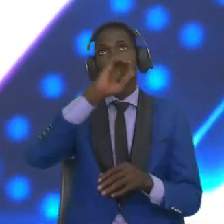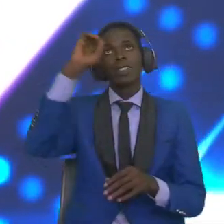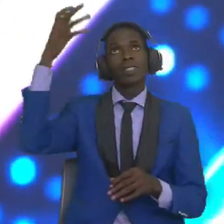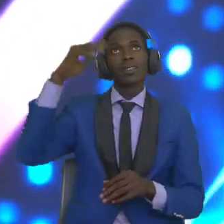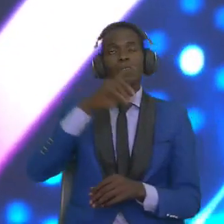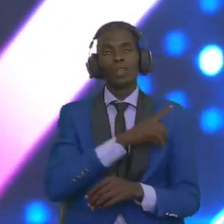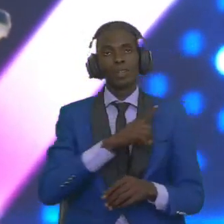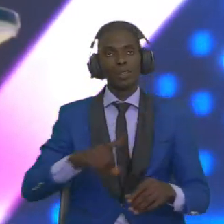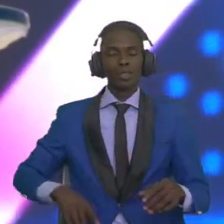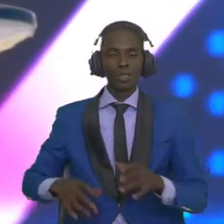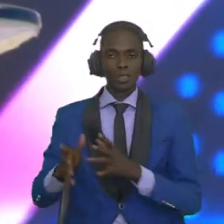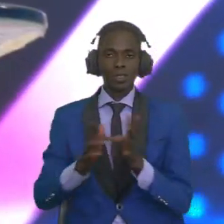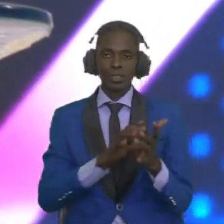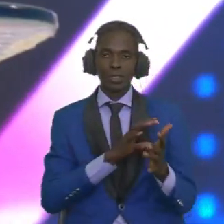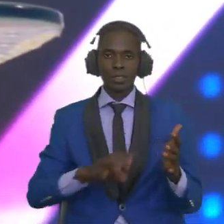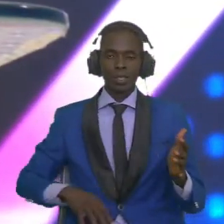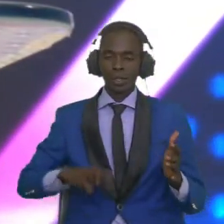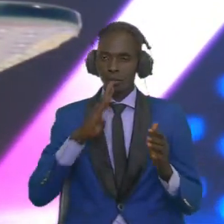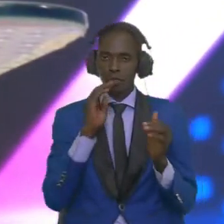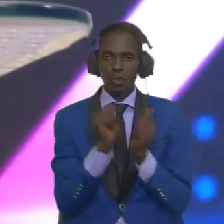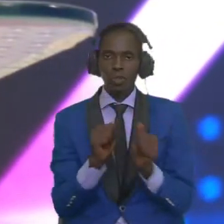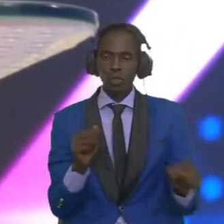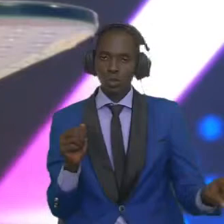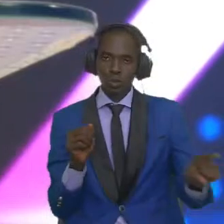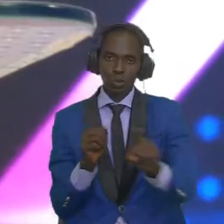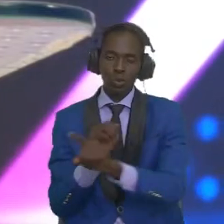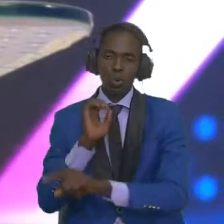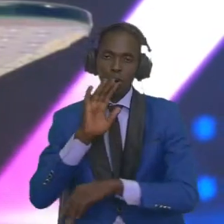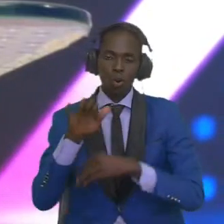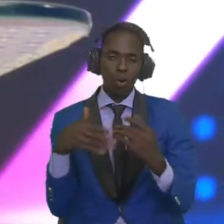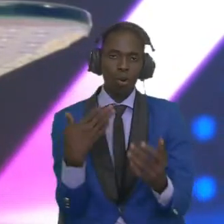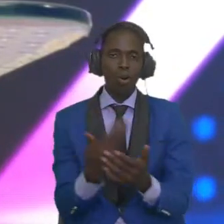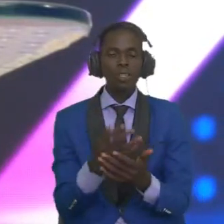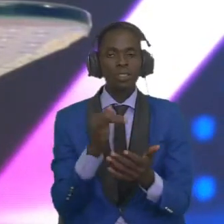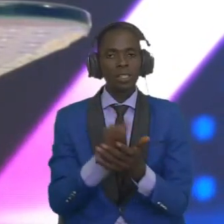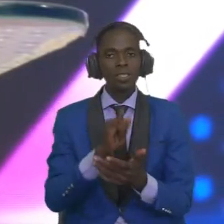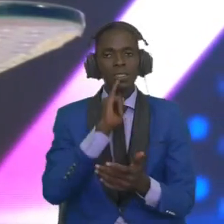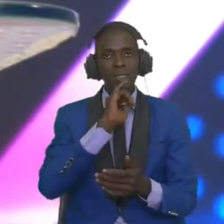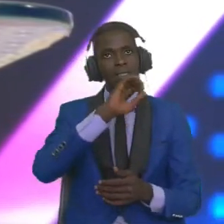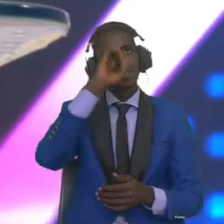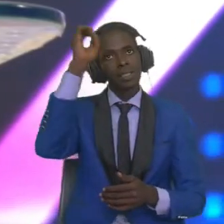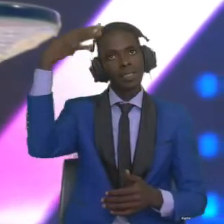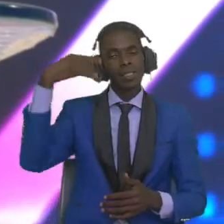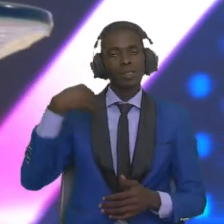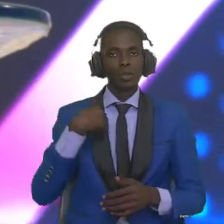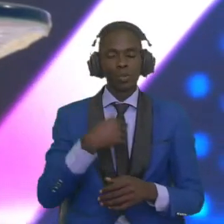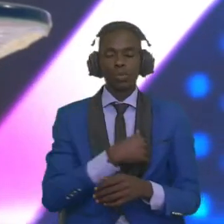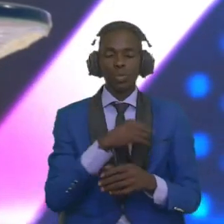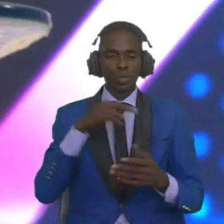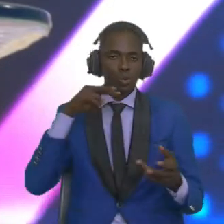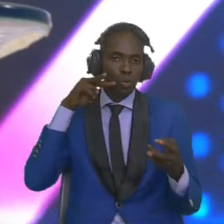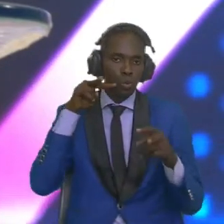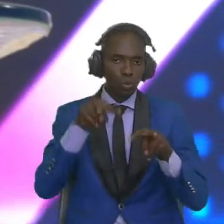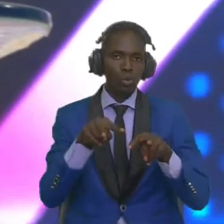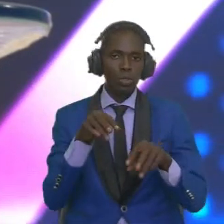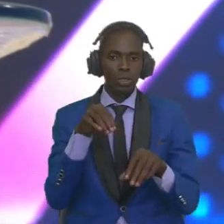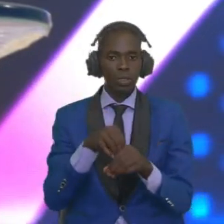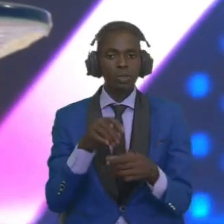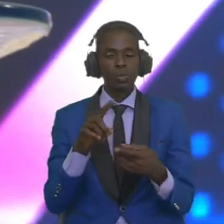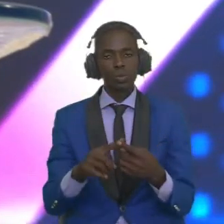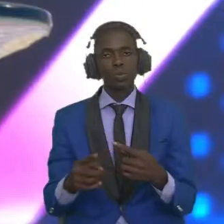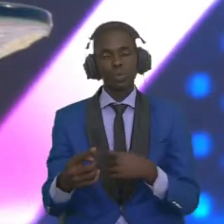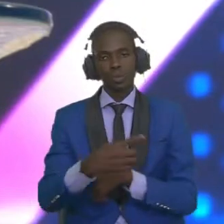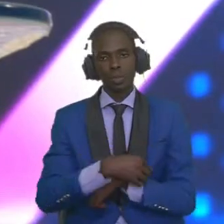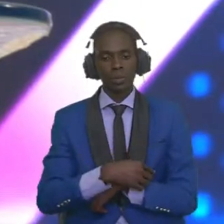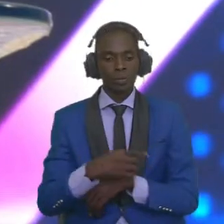all. He's coming. And that's the grace we're talking about tonight. As we look at the Bible tonight, we're looking